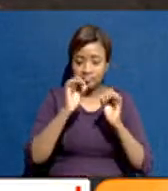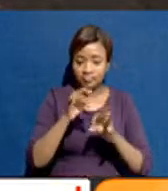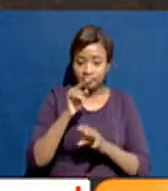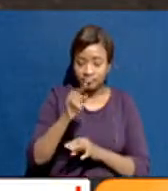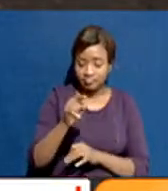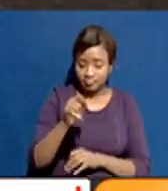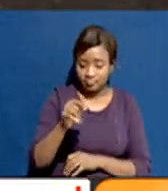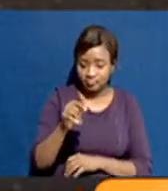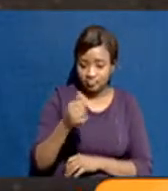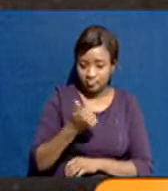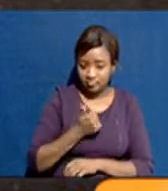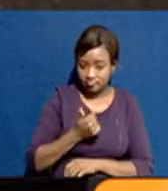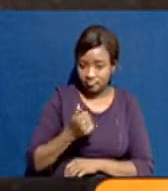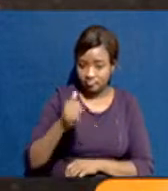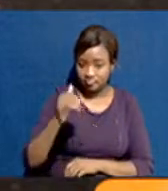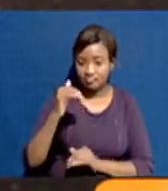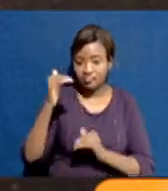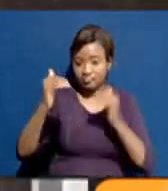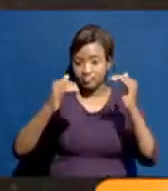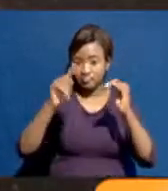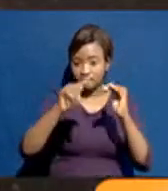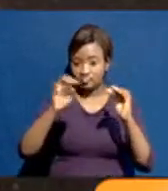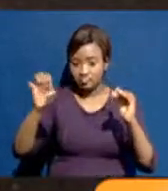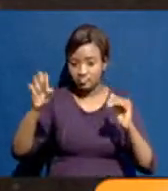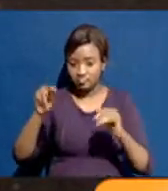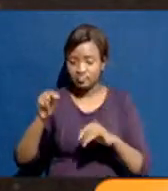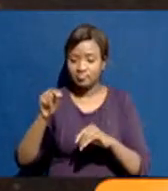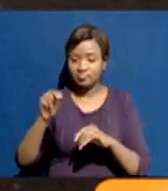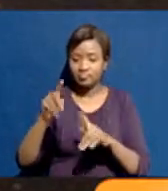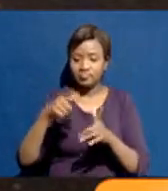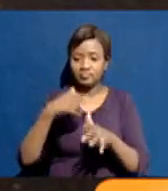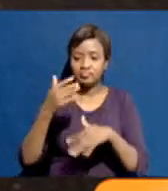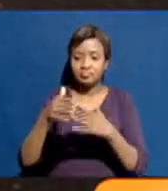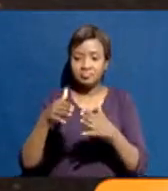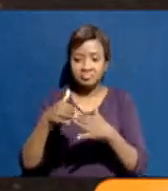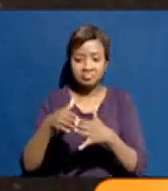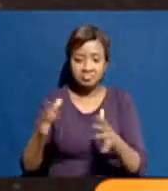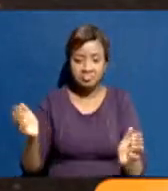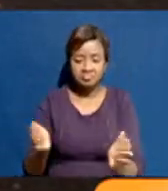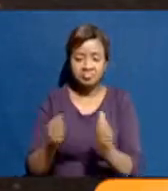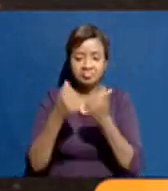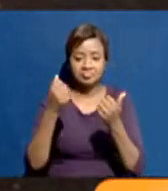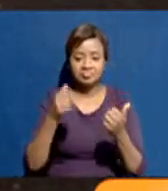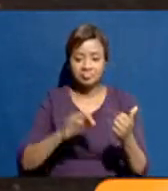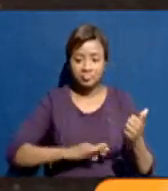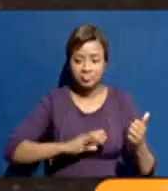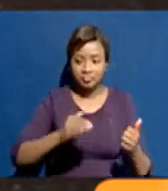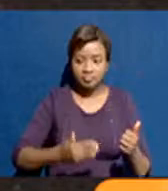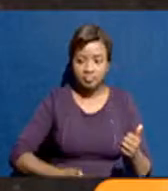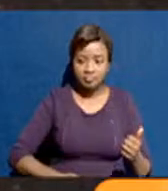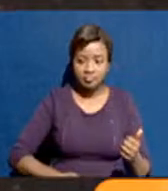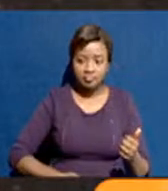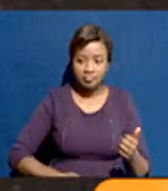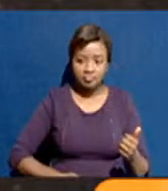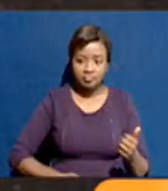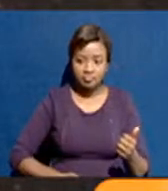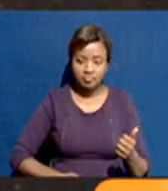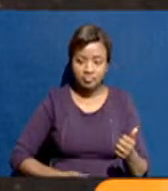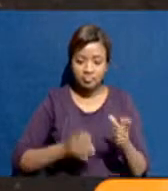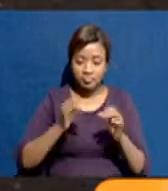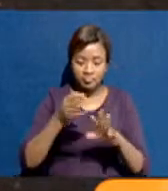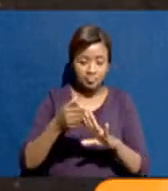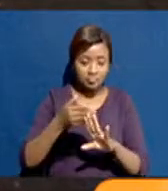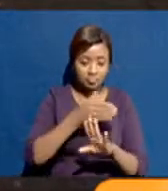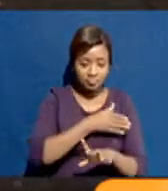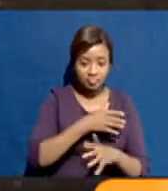gets pregnant, if she was struggling for pads, she now starts struggling for